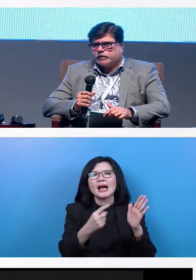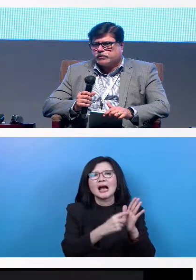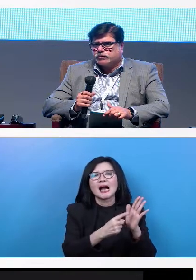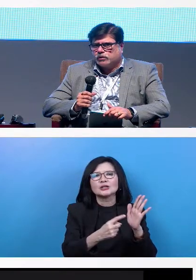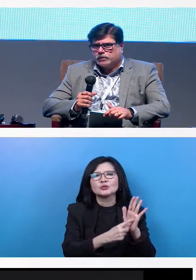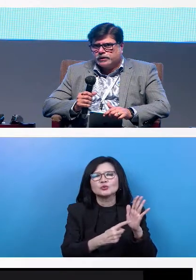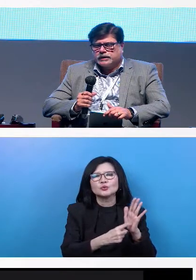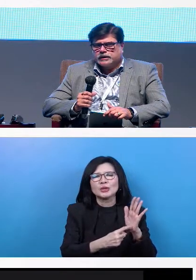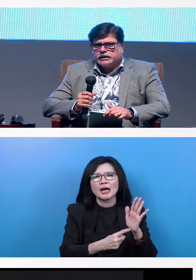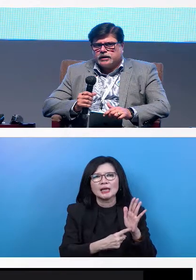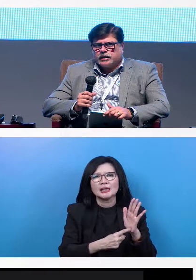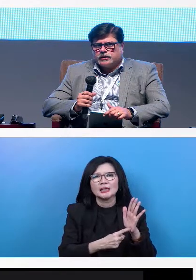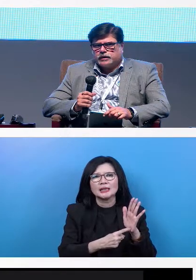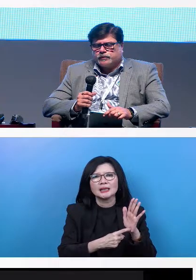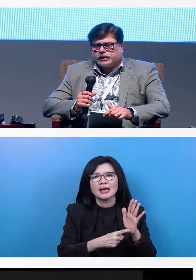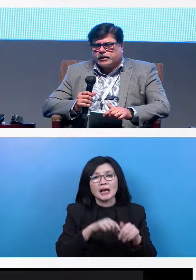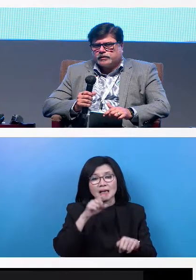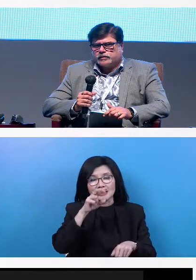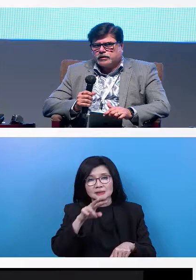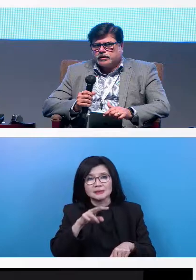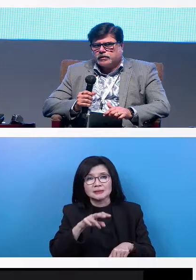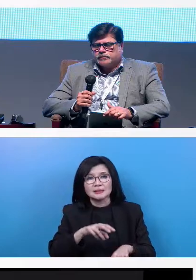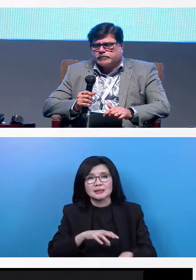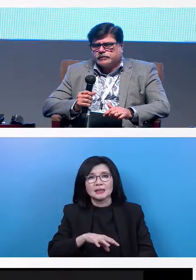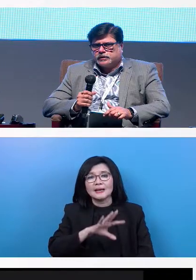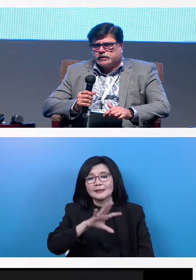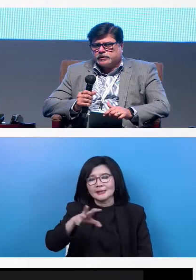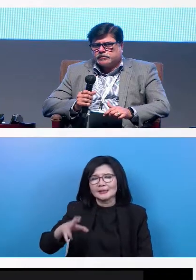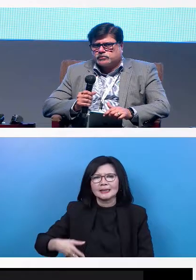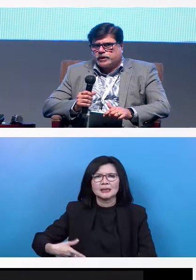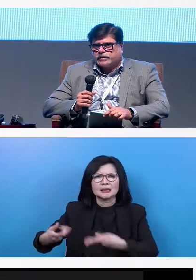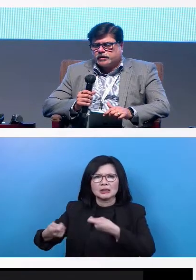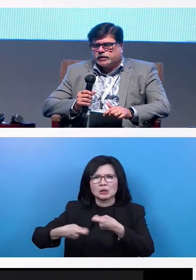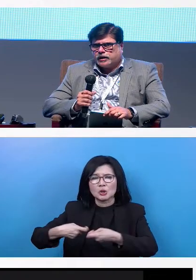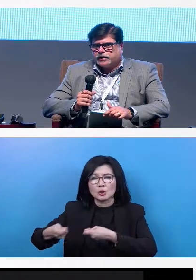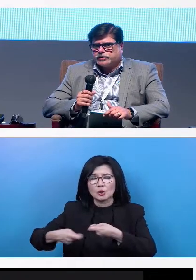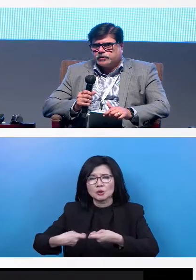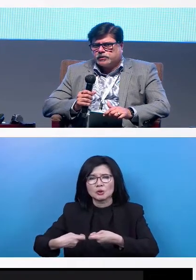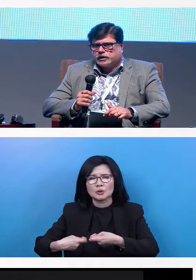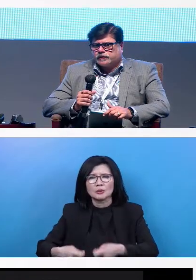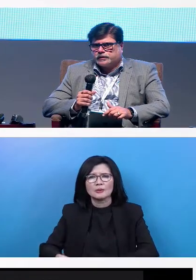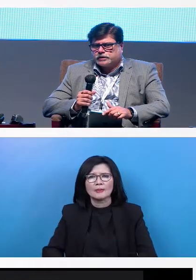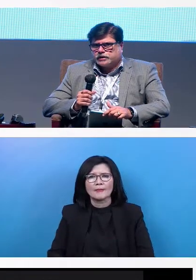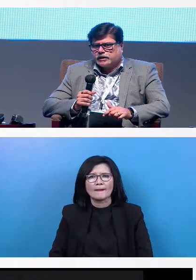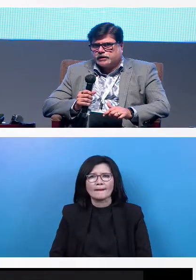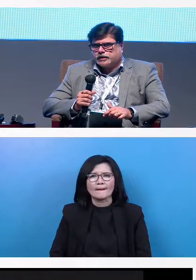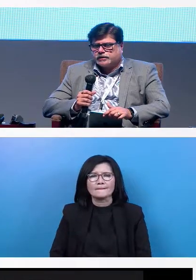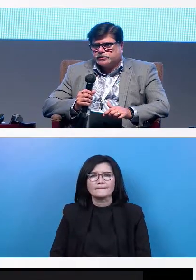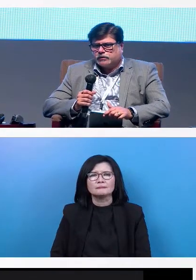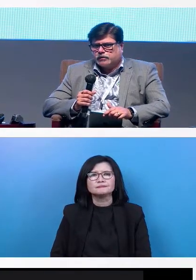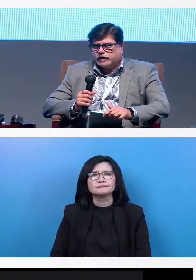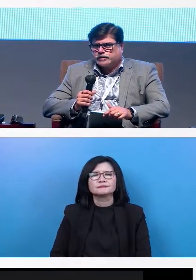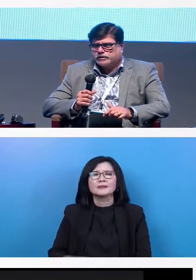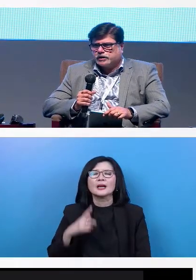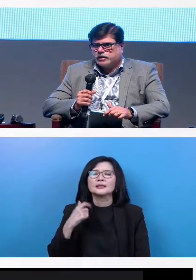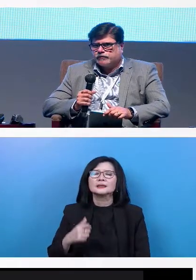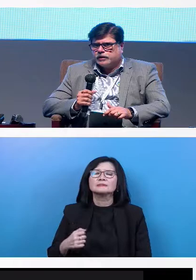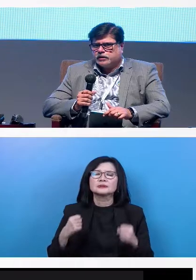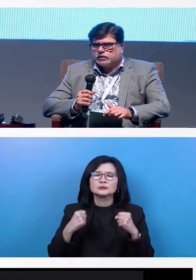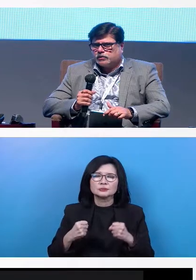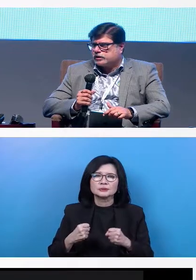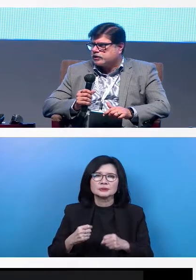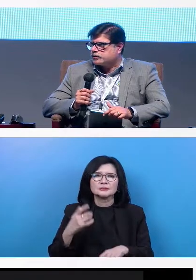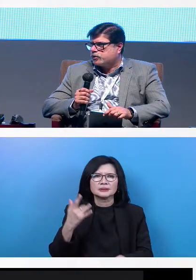we have control over, that we can strengthen and ensure the infrastructure entities and organizations